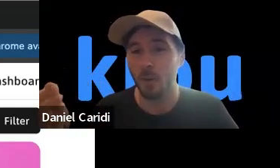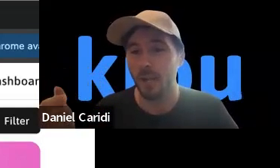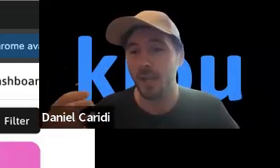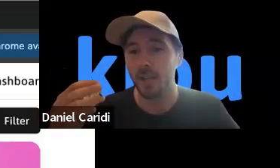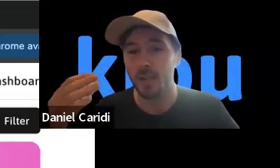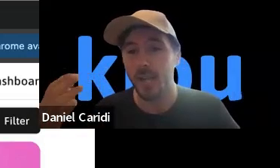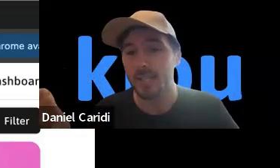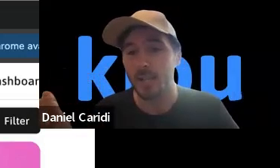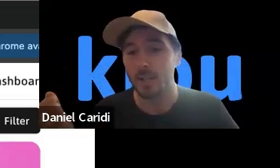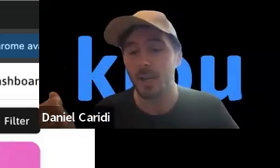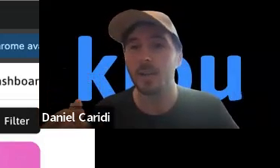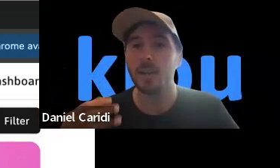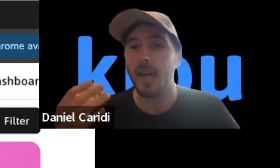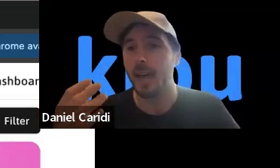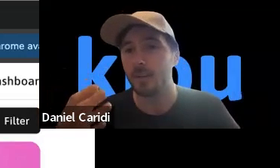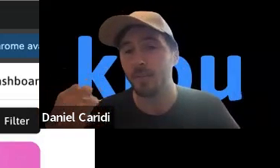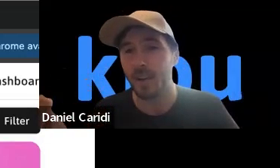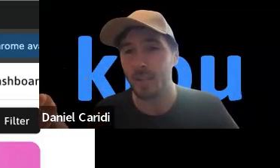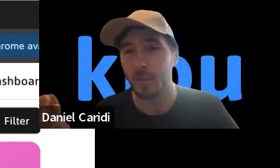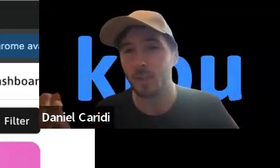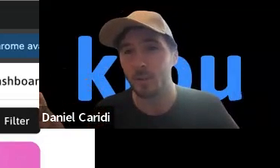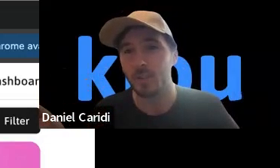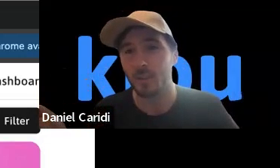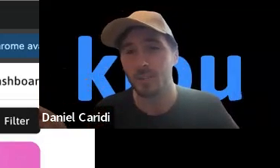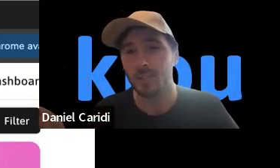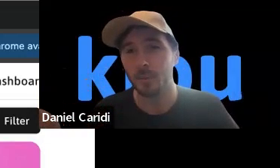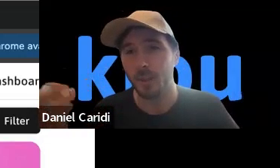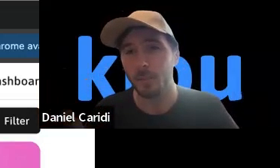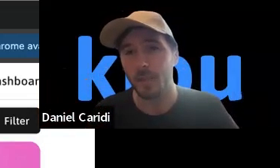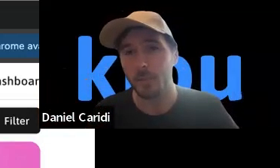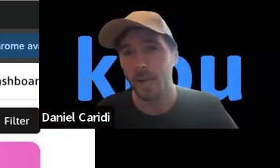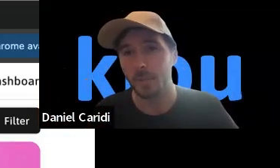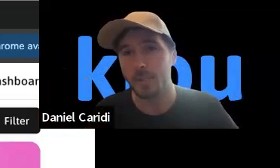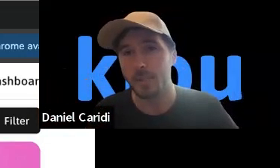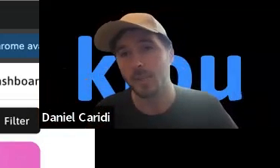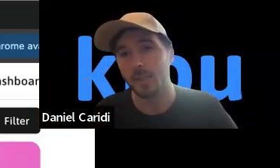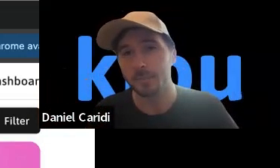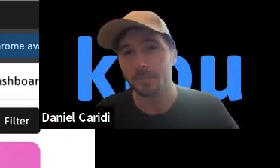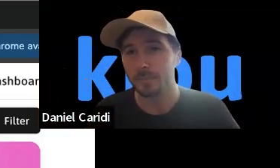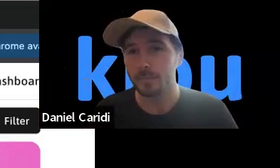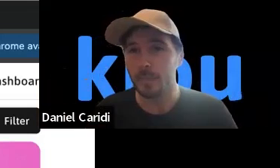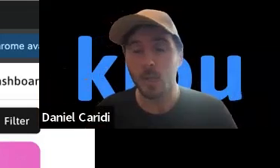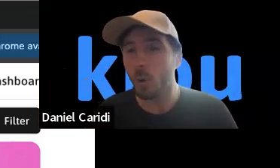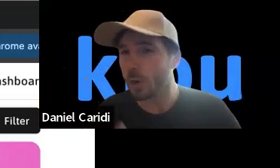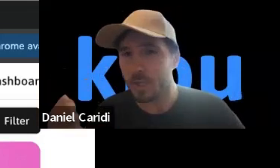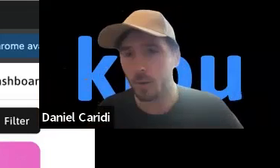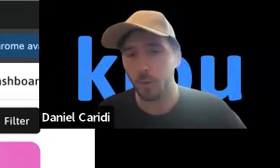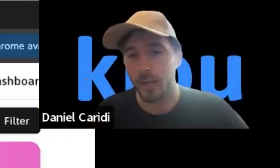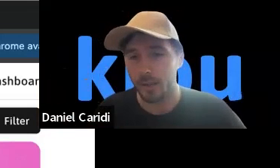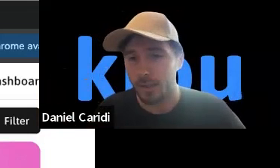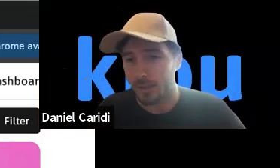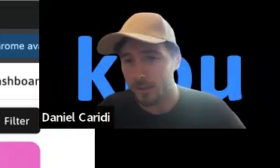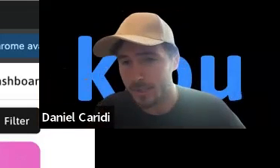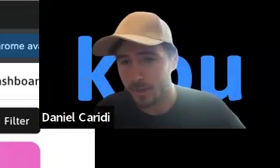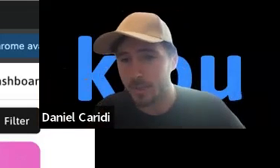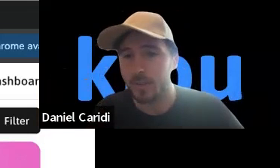tracking, reporting, etc. that providers typically use to support their billing backups. Or just